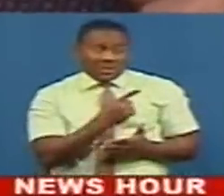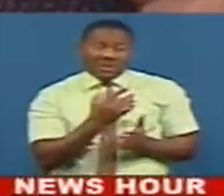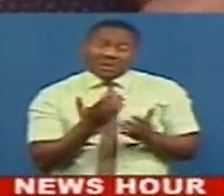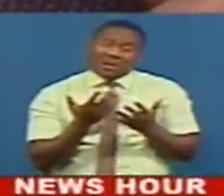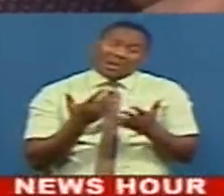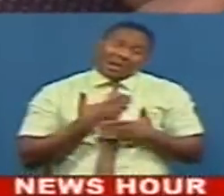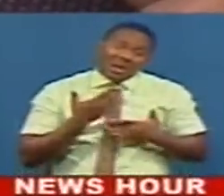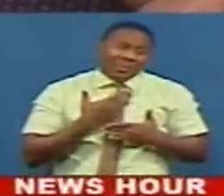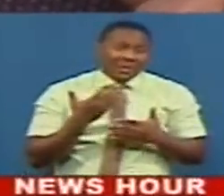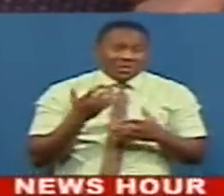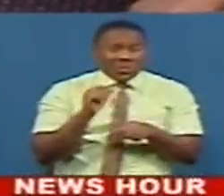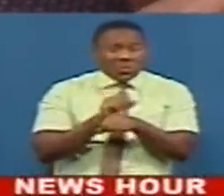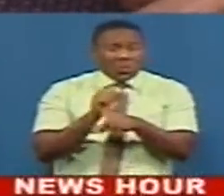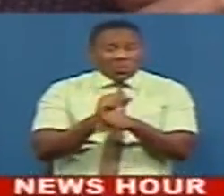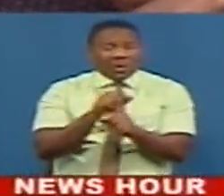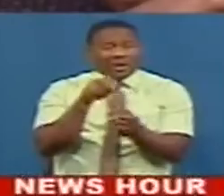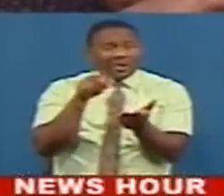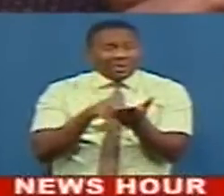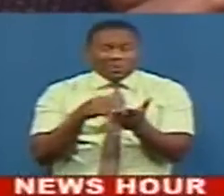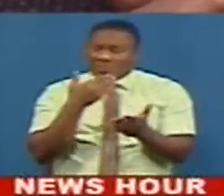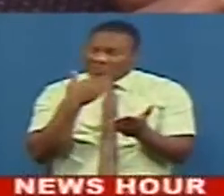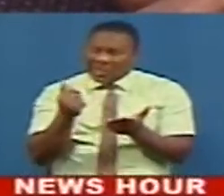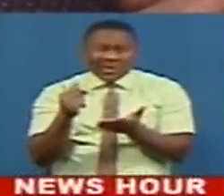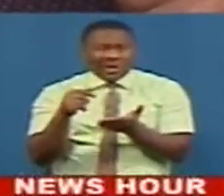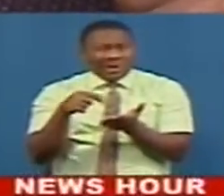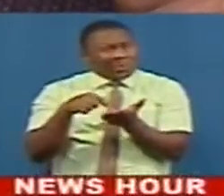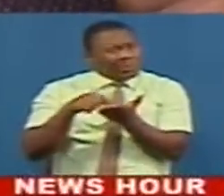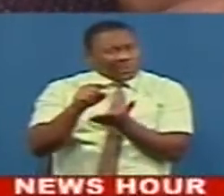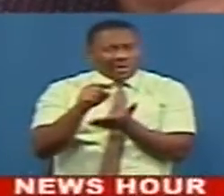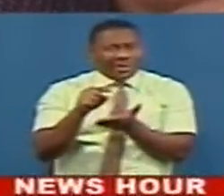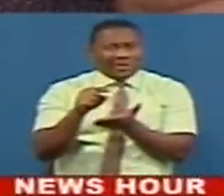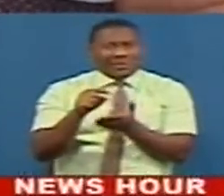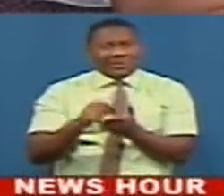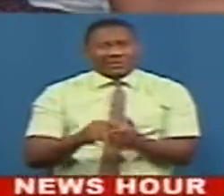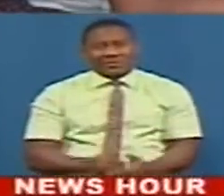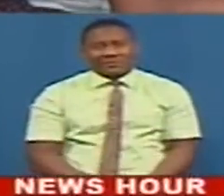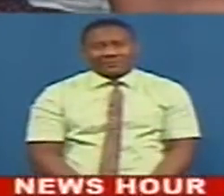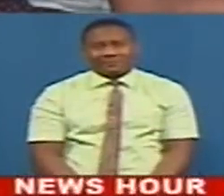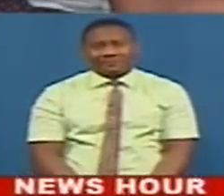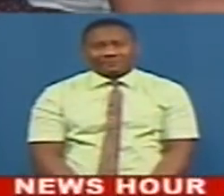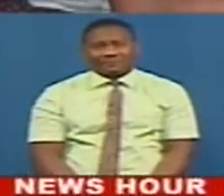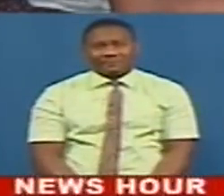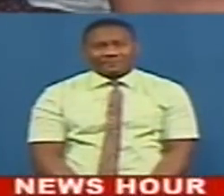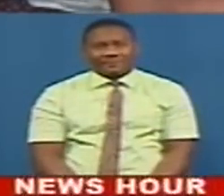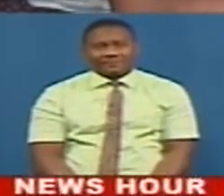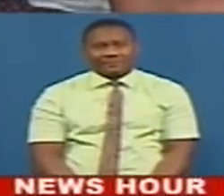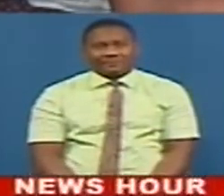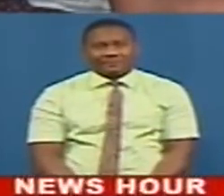she will be happy to get a nursing job, a better paying job she has been trained for.